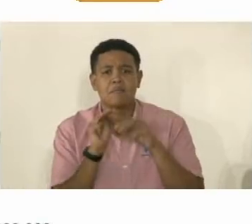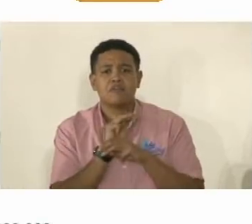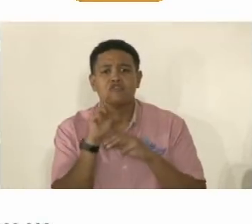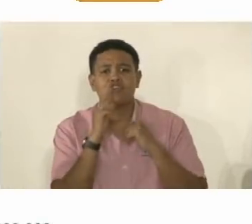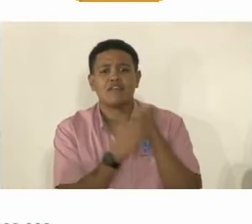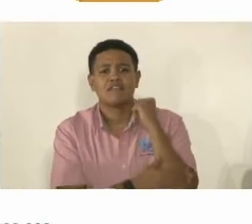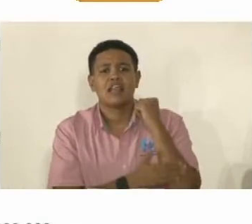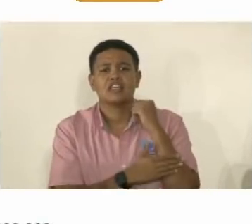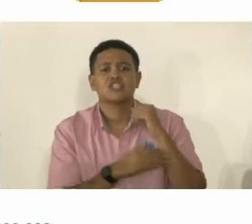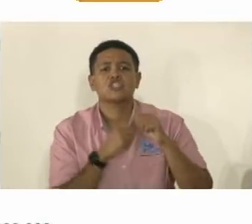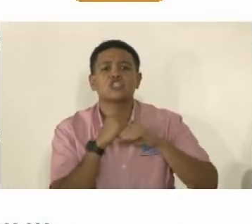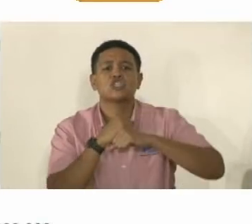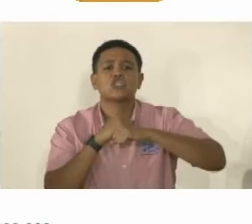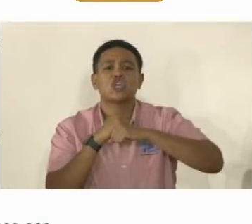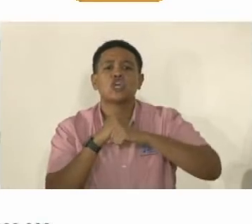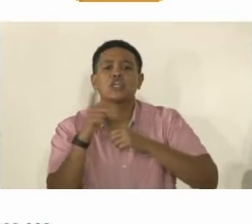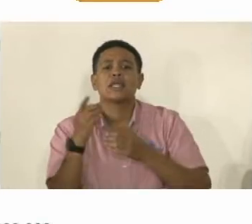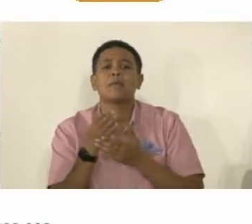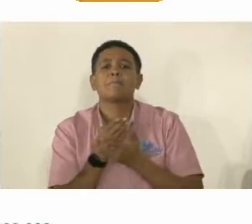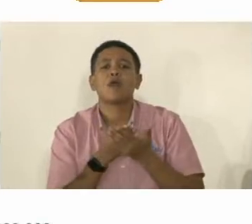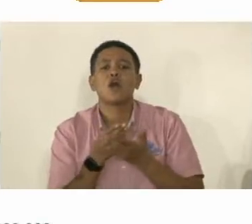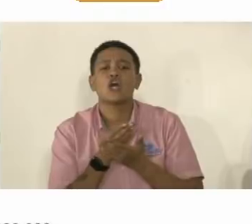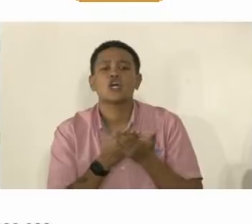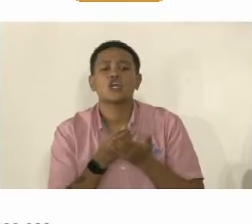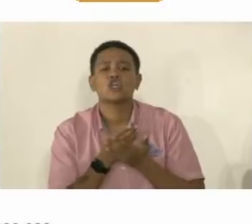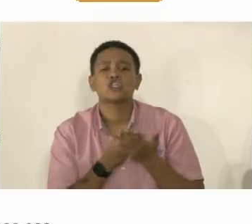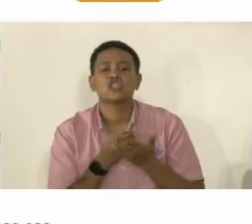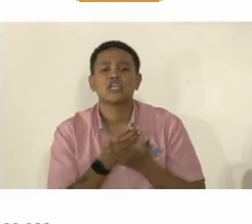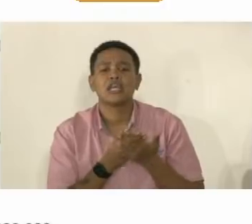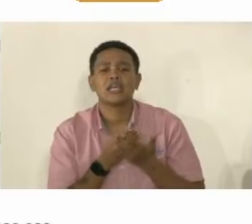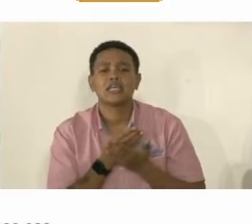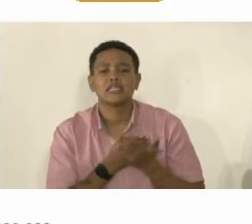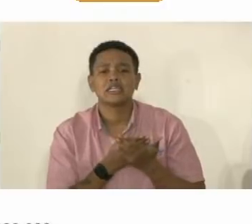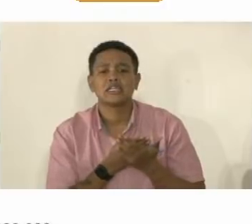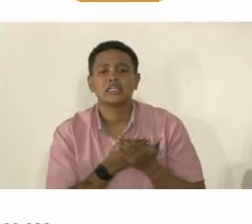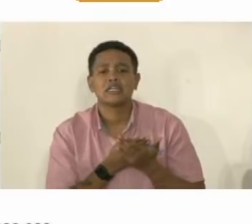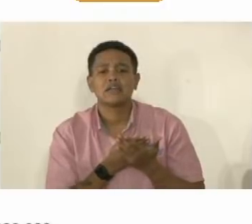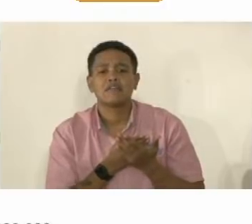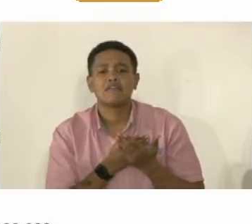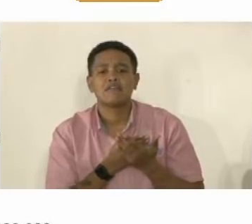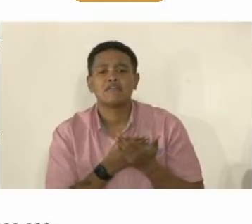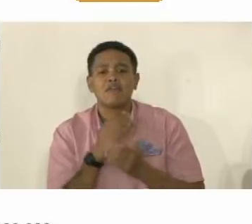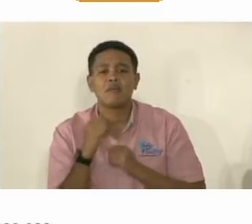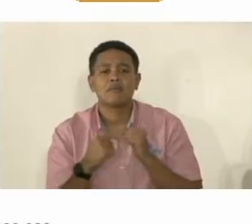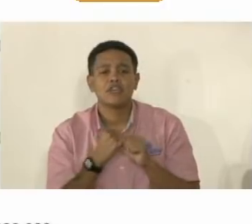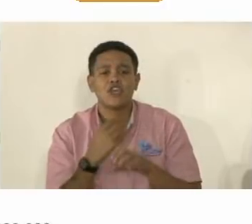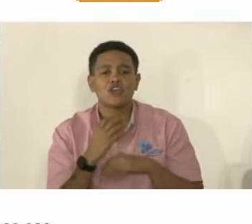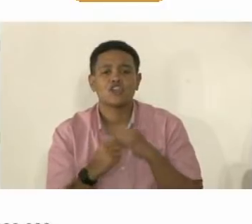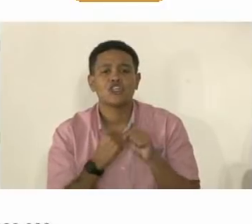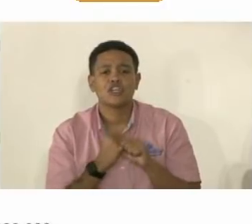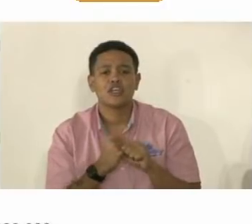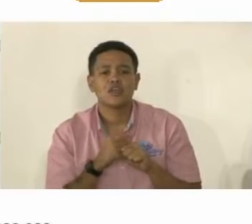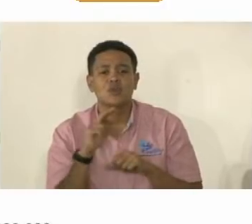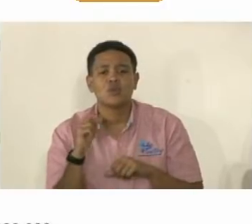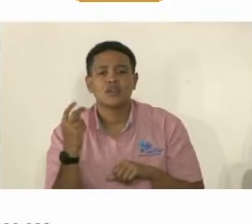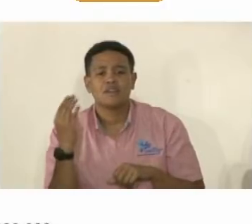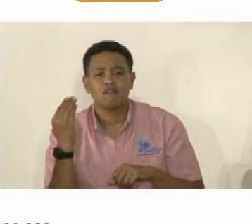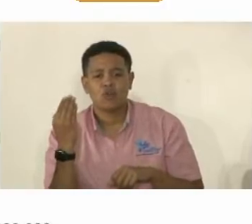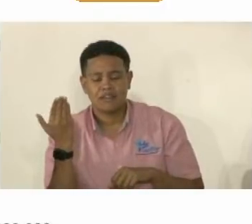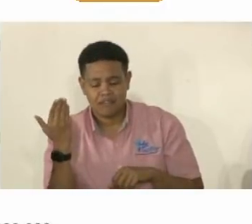Security's budget from year to year, from the years 2014-15 to